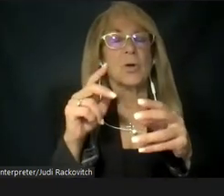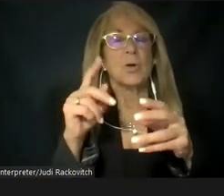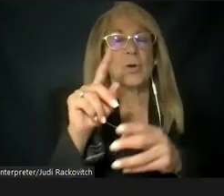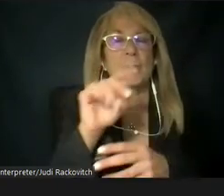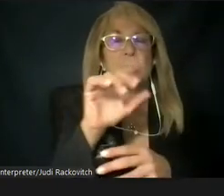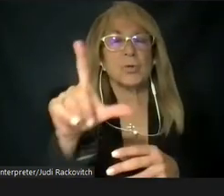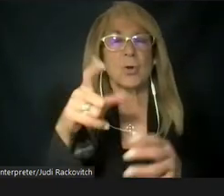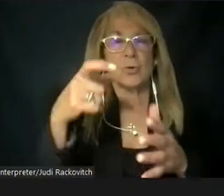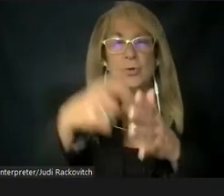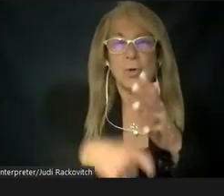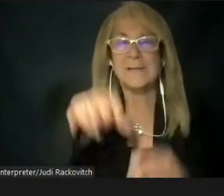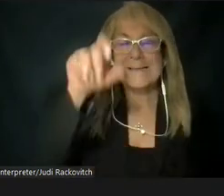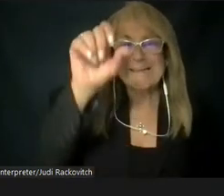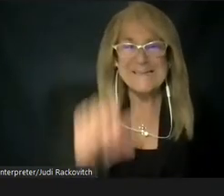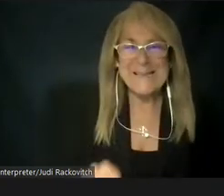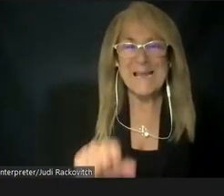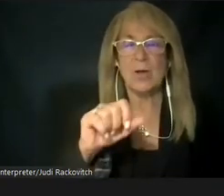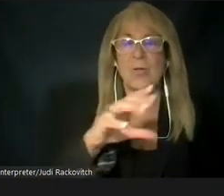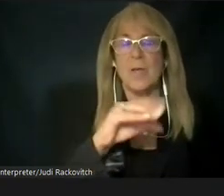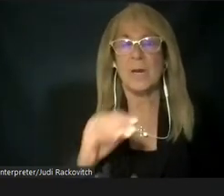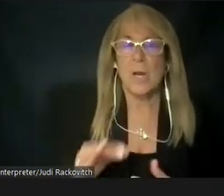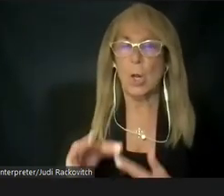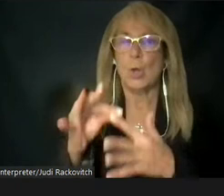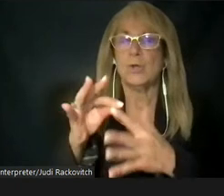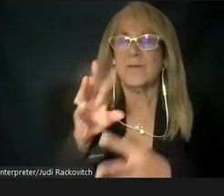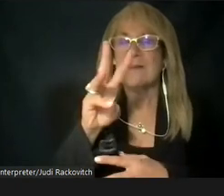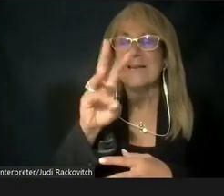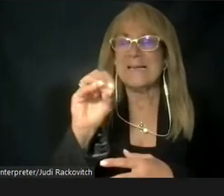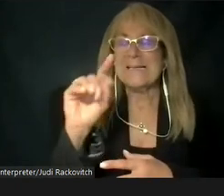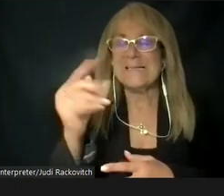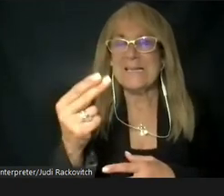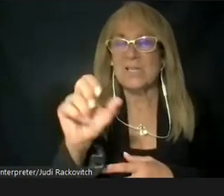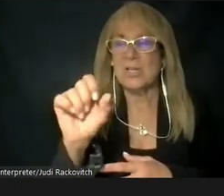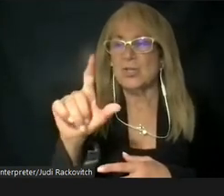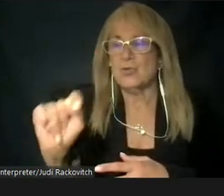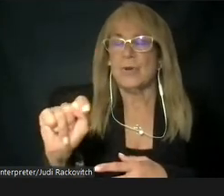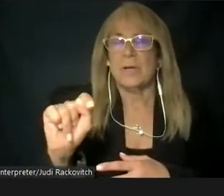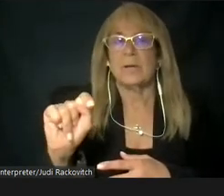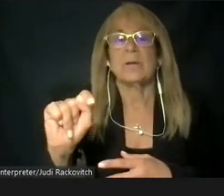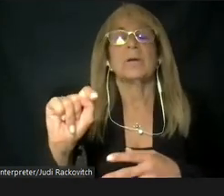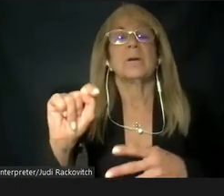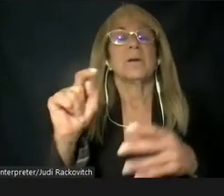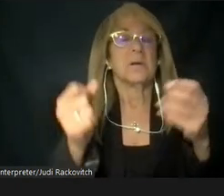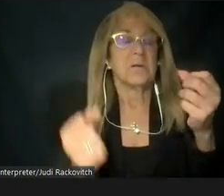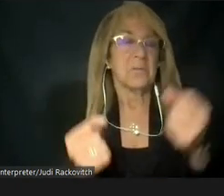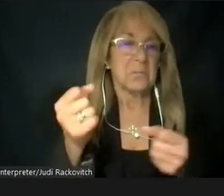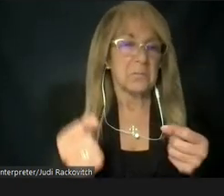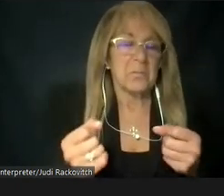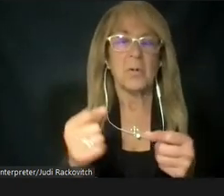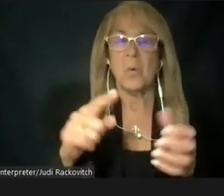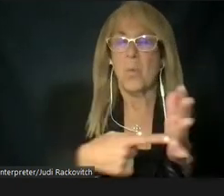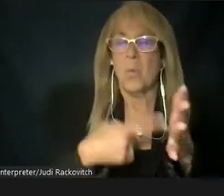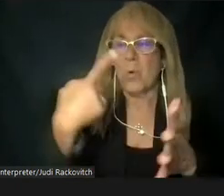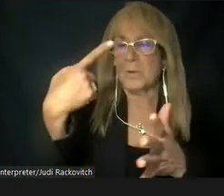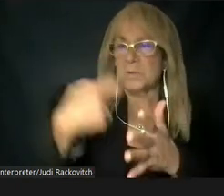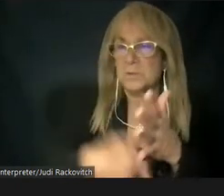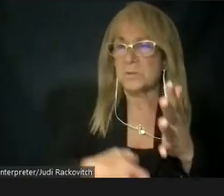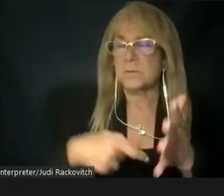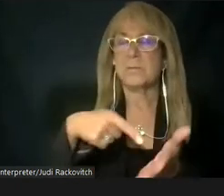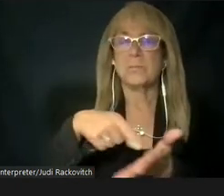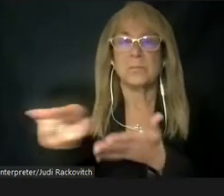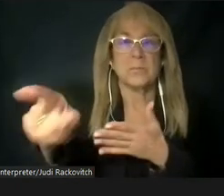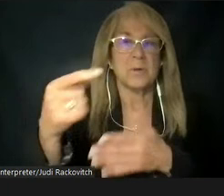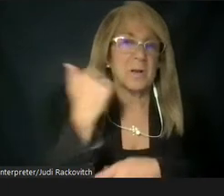south of and inclusive of 60th Street. Passenger vehicles would be charged once per day. And there are exemptions required by the MTA